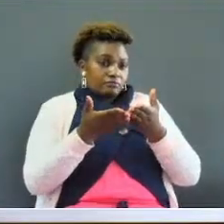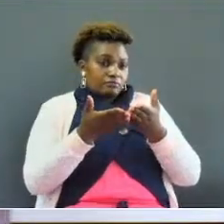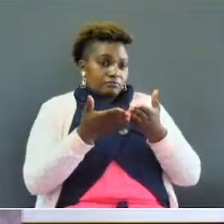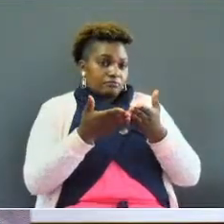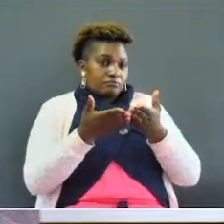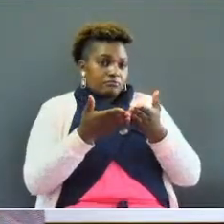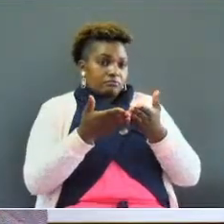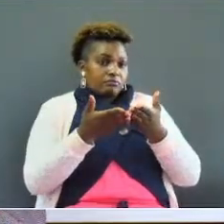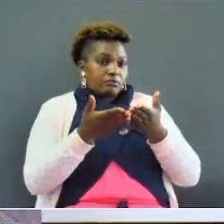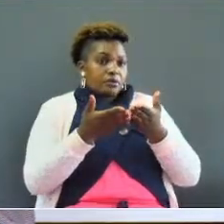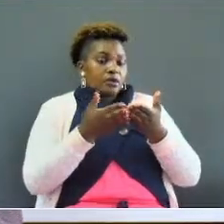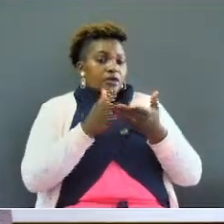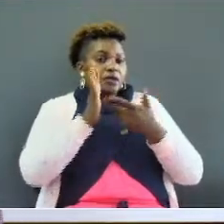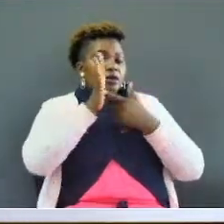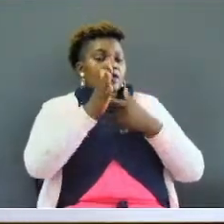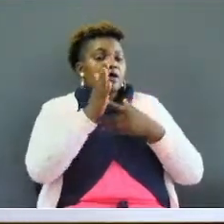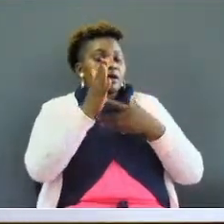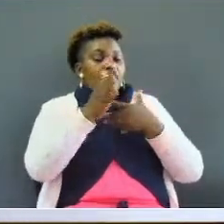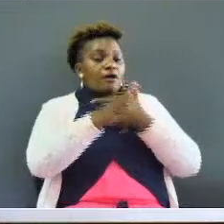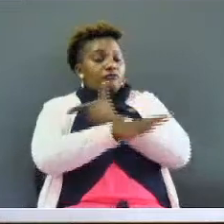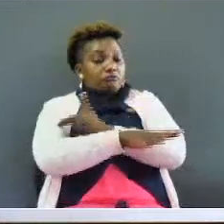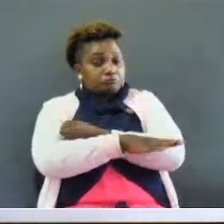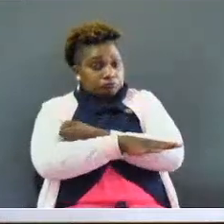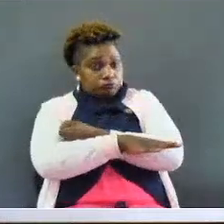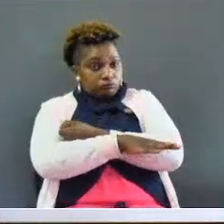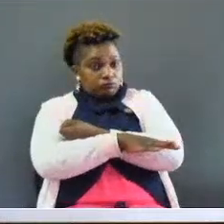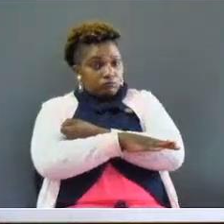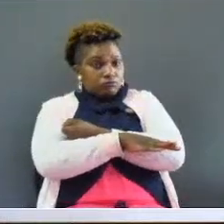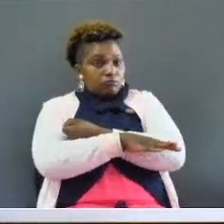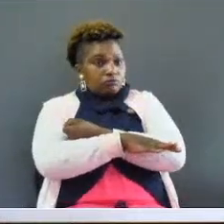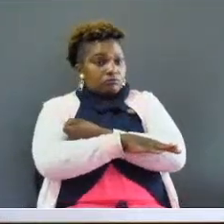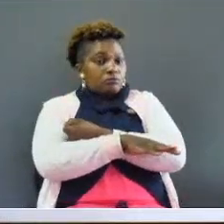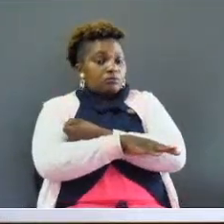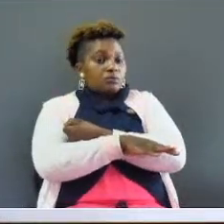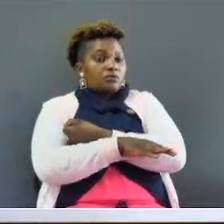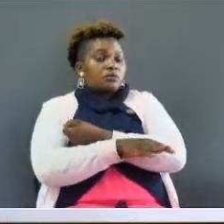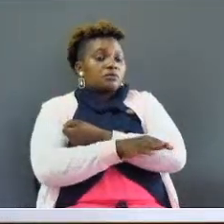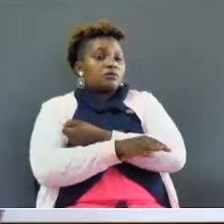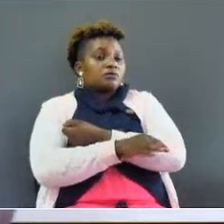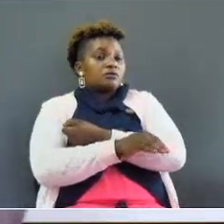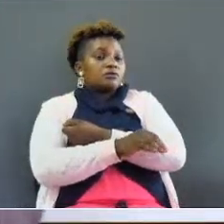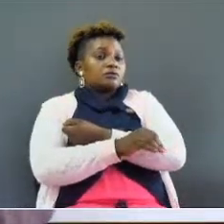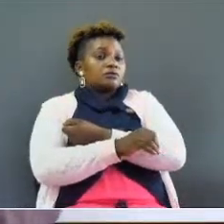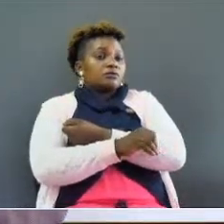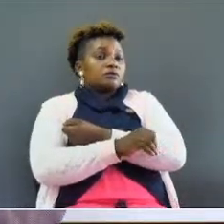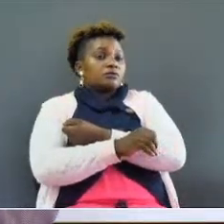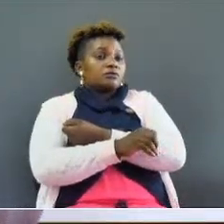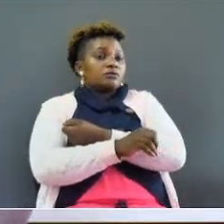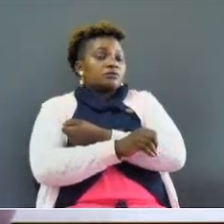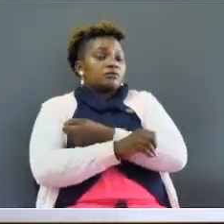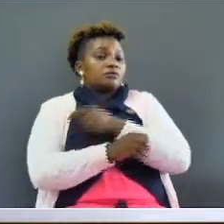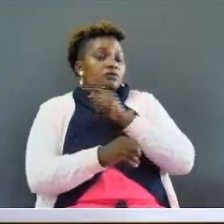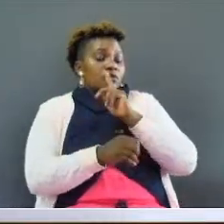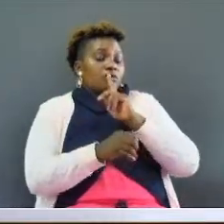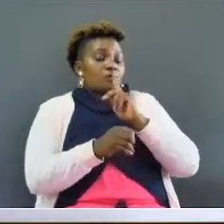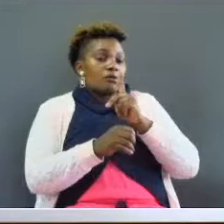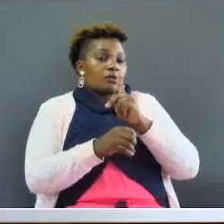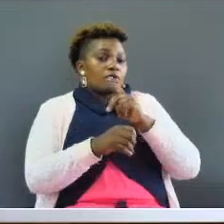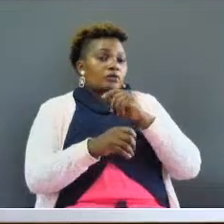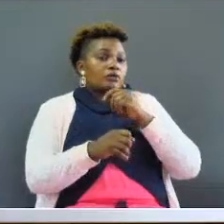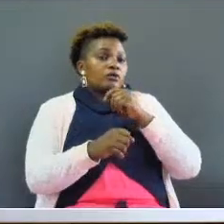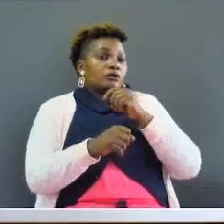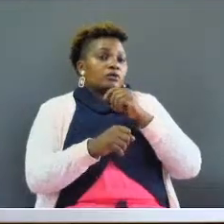the efficacy of the vaccines, and they are causing death. They are the ones that are